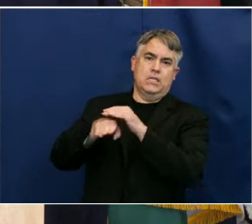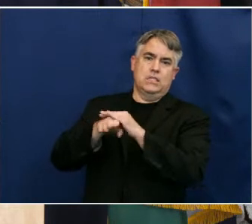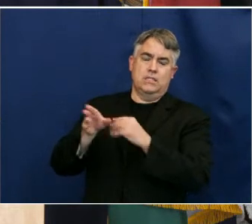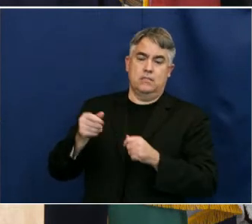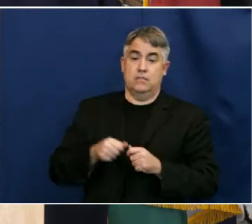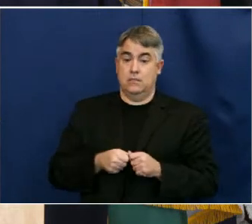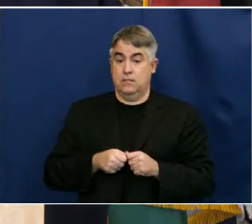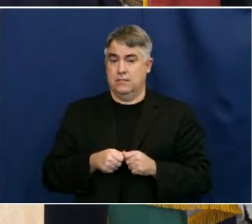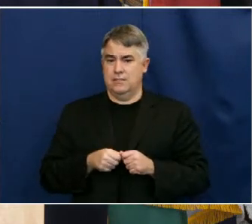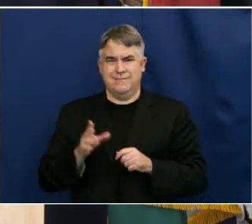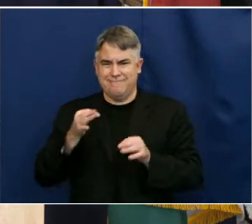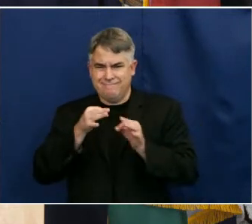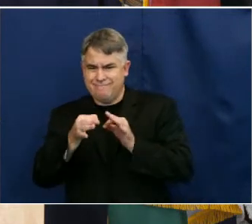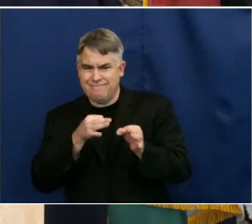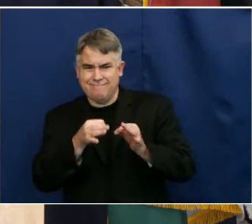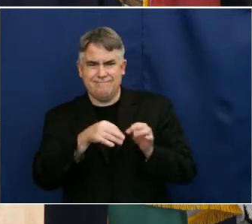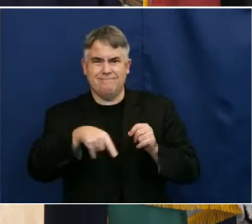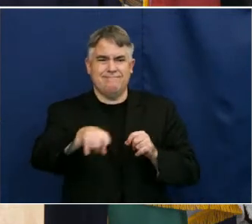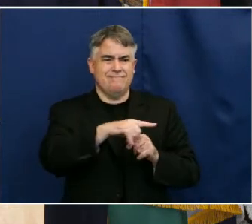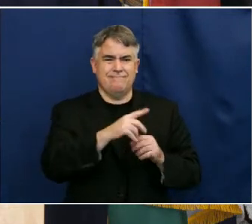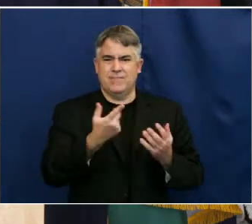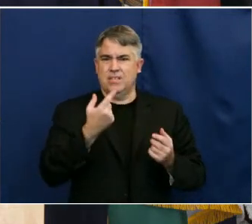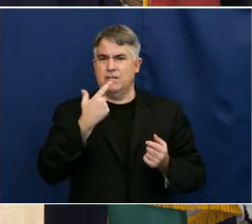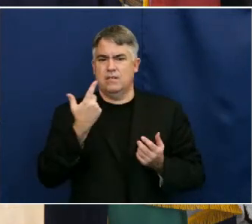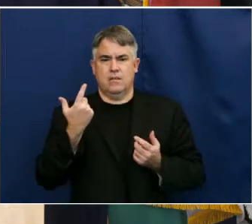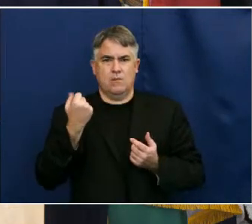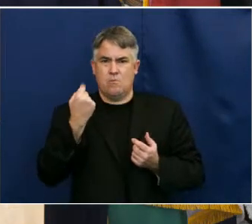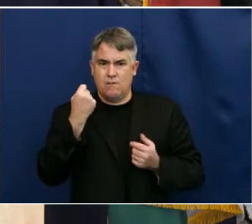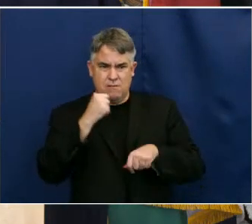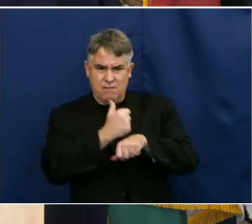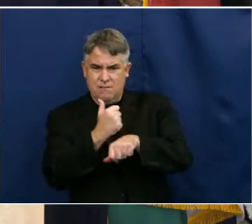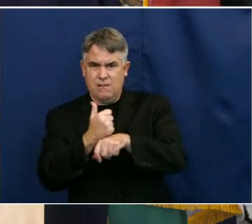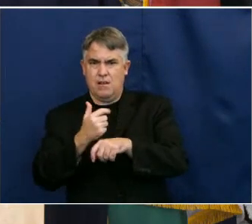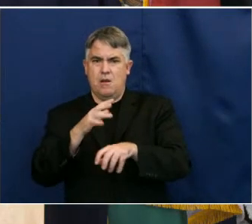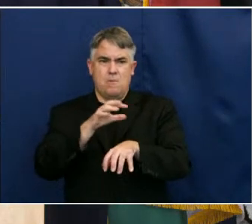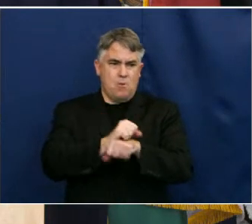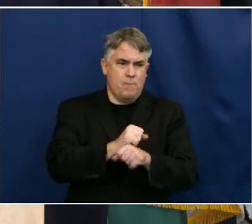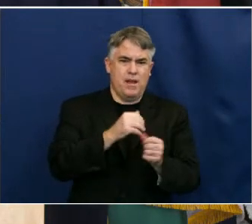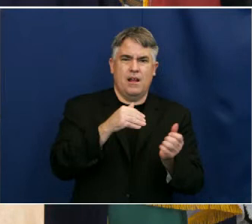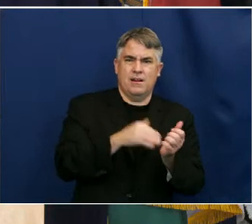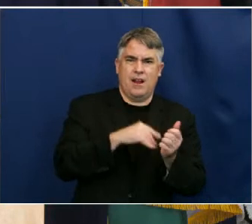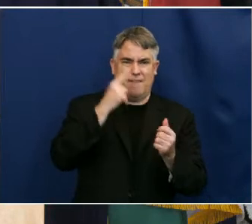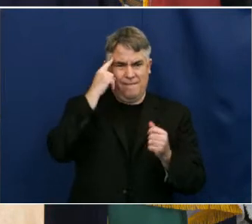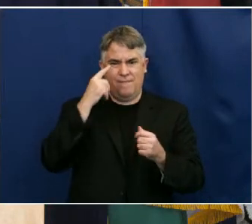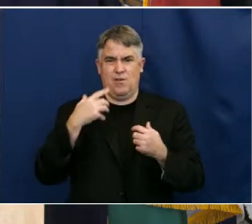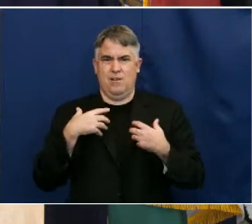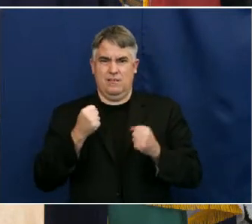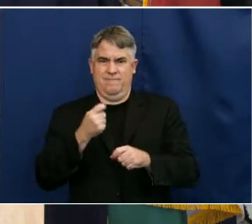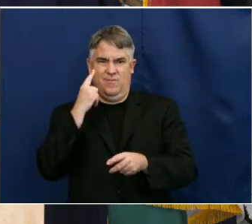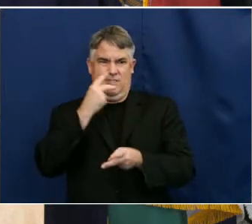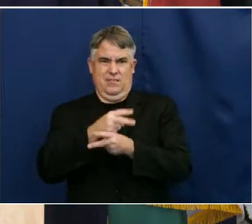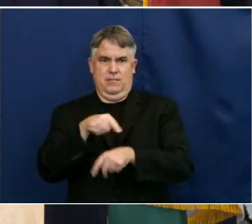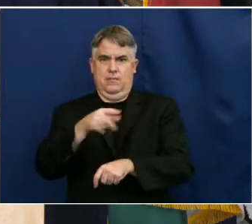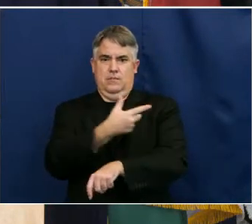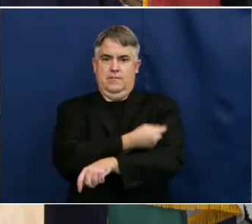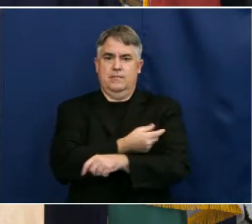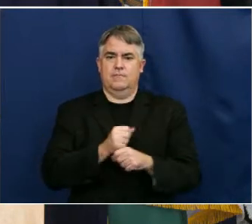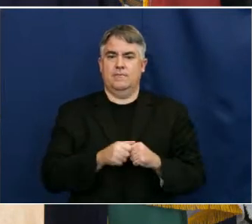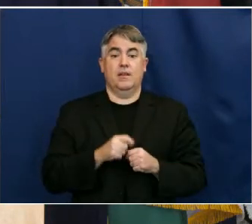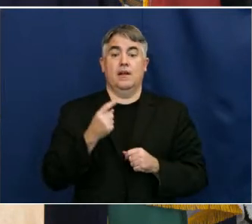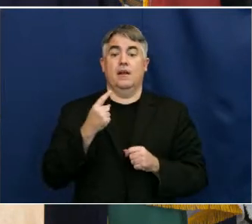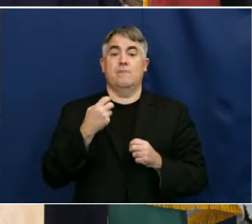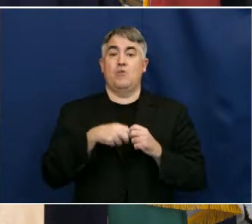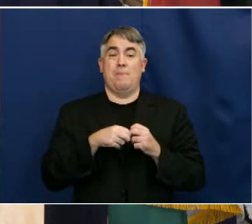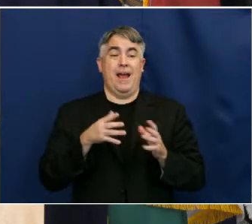to promotores that are helping with the appointments. Again, the challenge that we're having right now is the number of vaccines. But